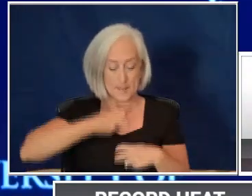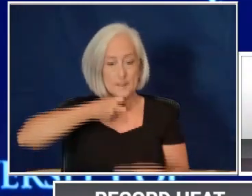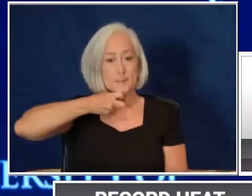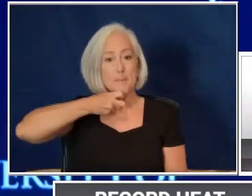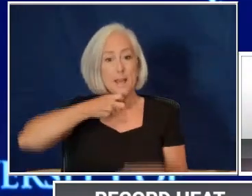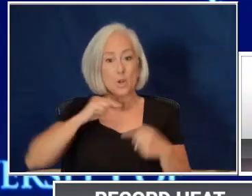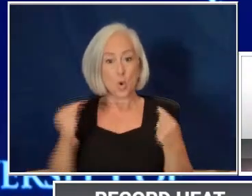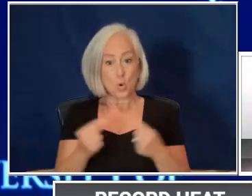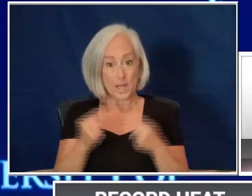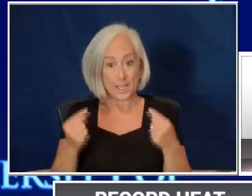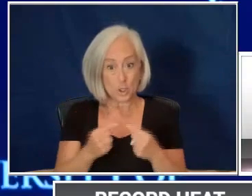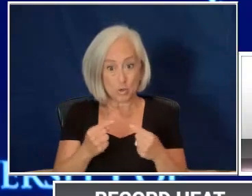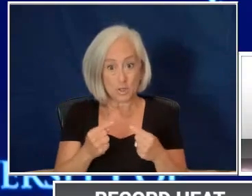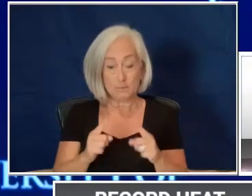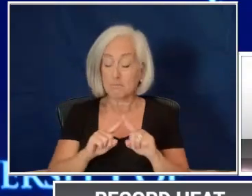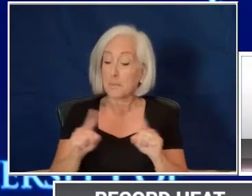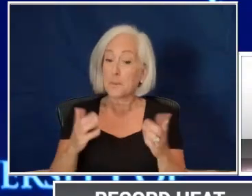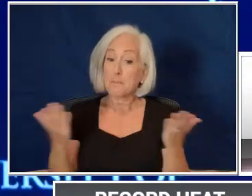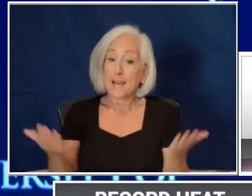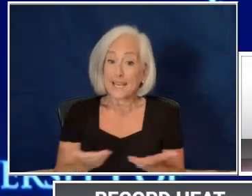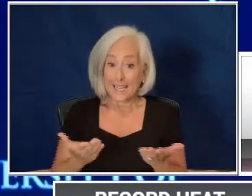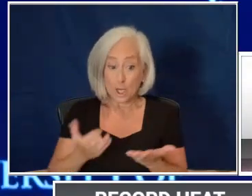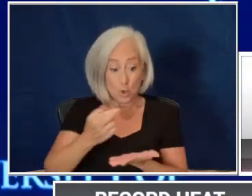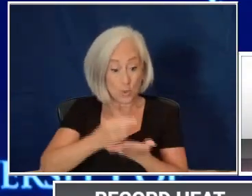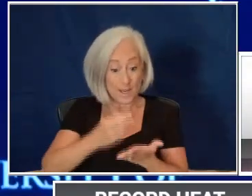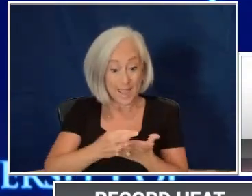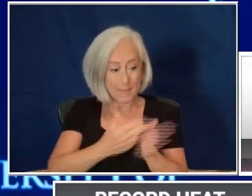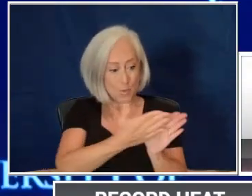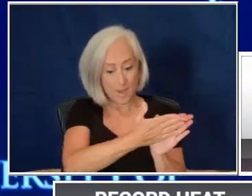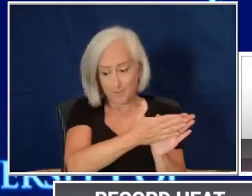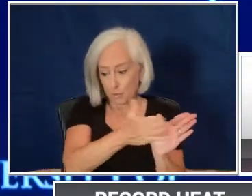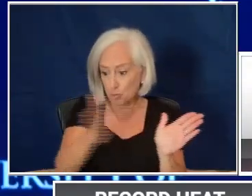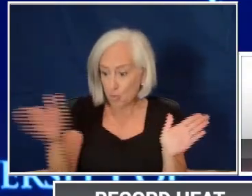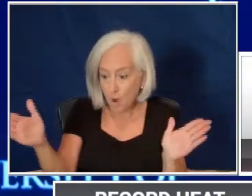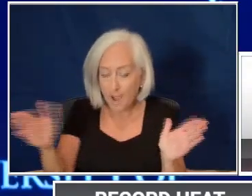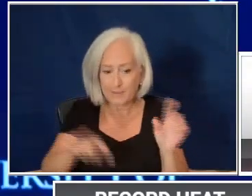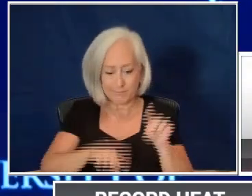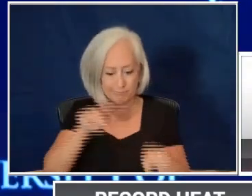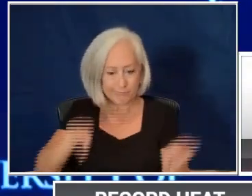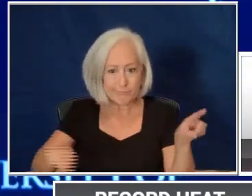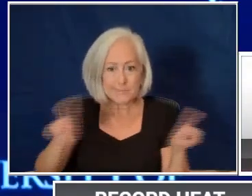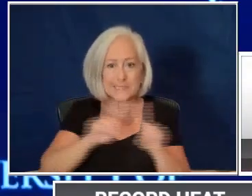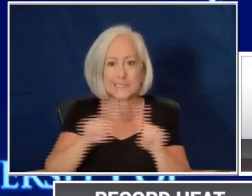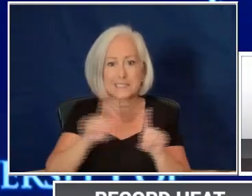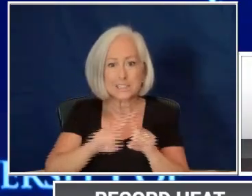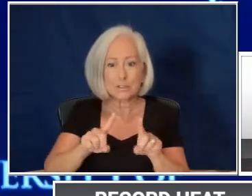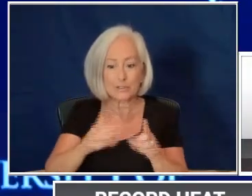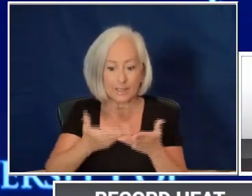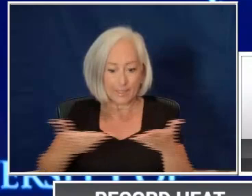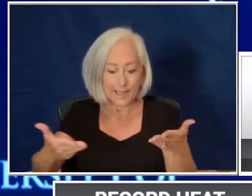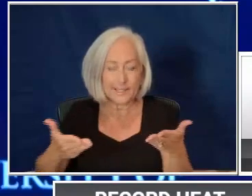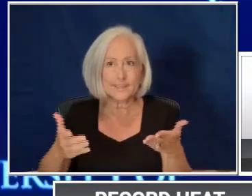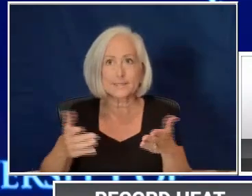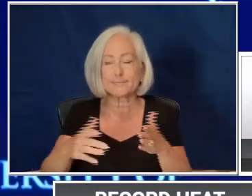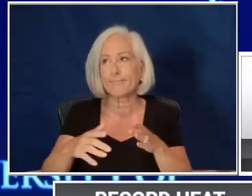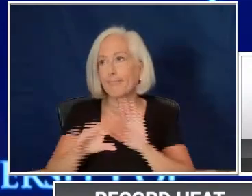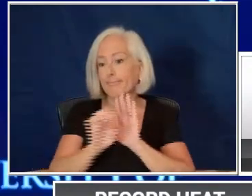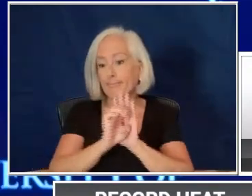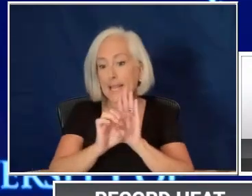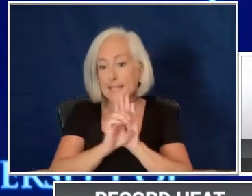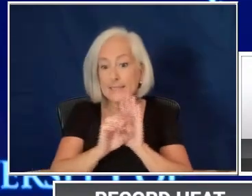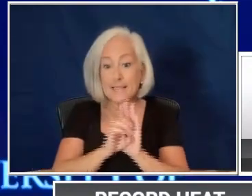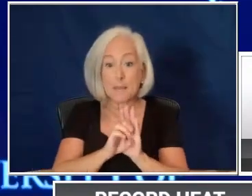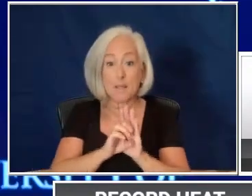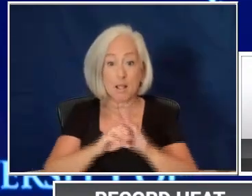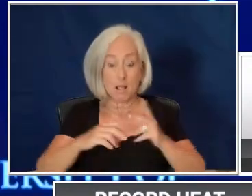our rehabilitation unit, we also care for a wide variety of patients who maybe were in the hospital recovering from something like